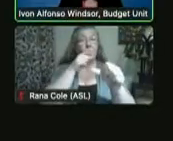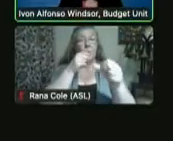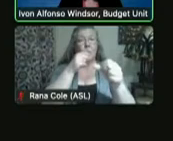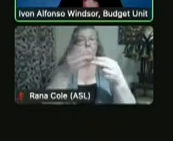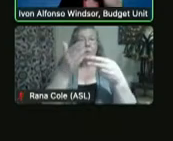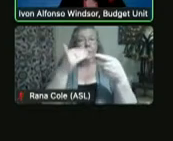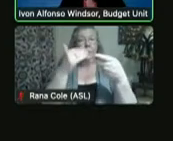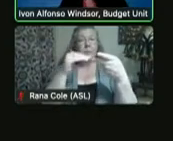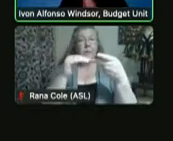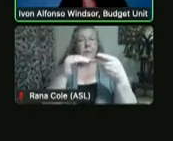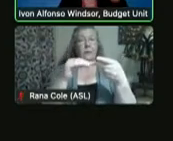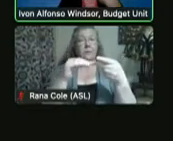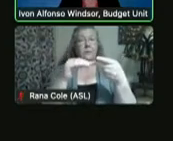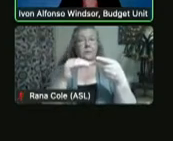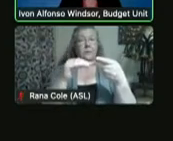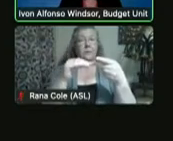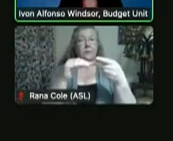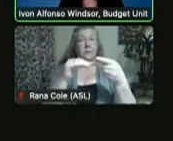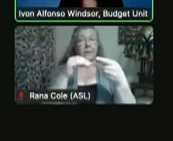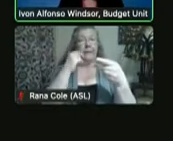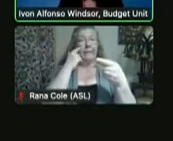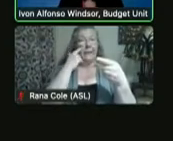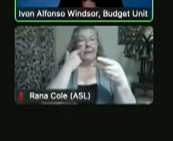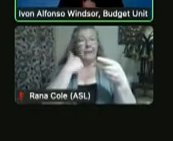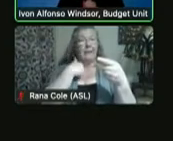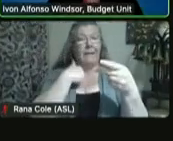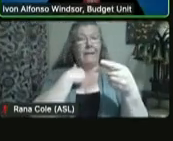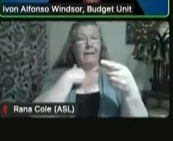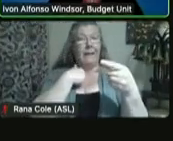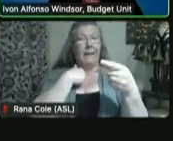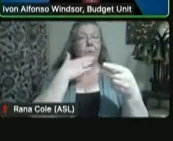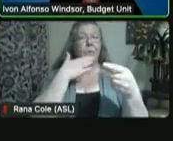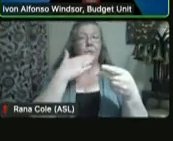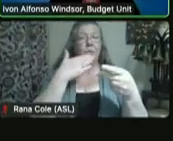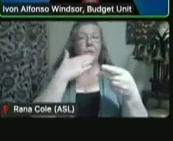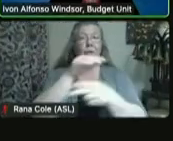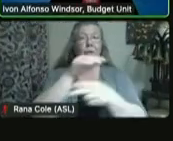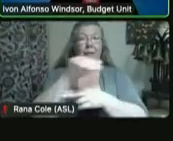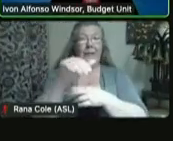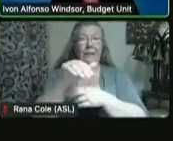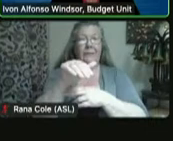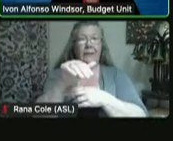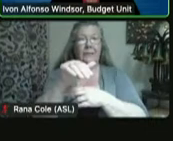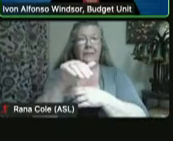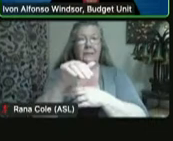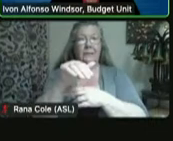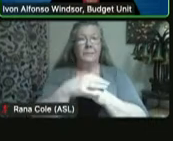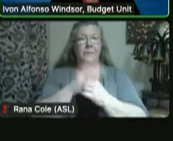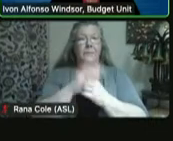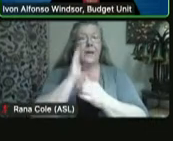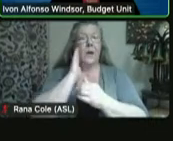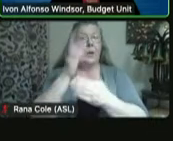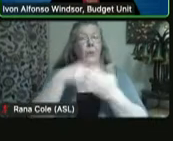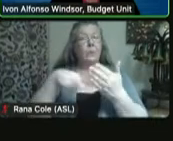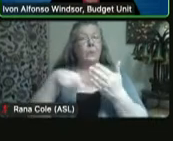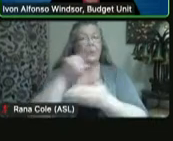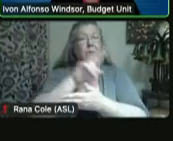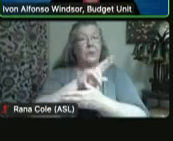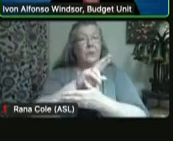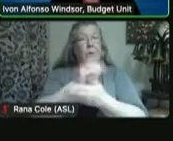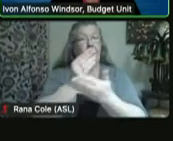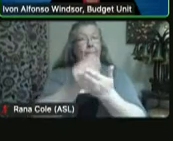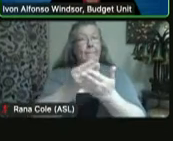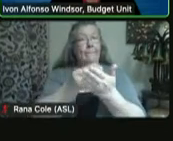I believe I'm next. Good evening, everyone. I will review where the money comes from and where the money